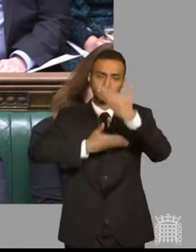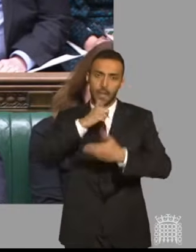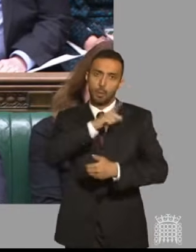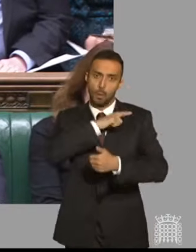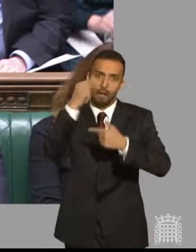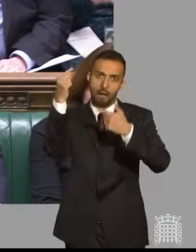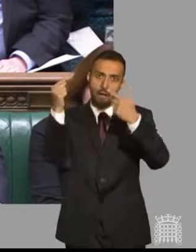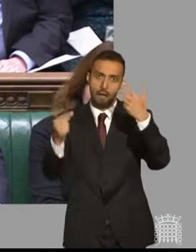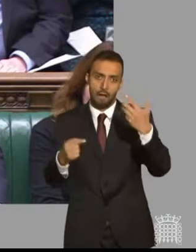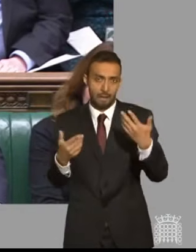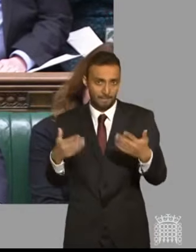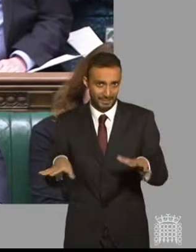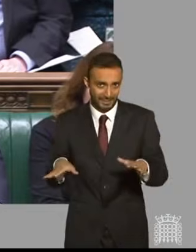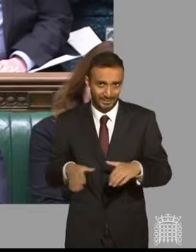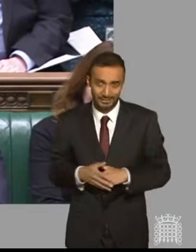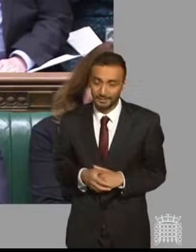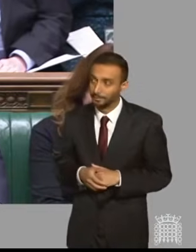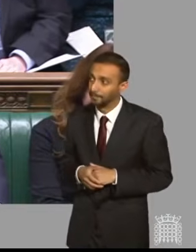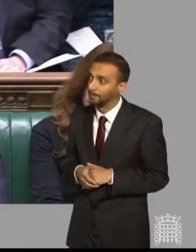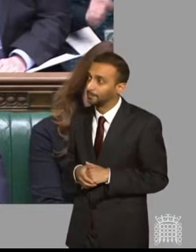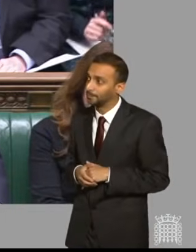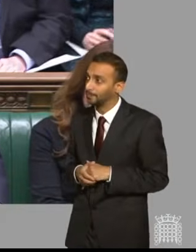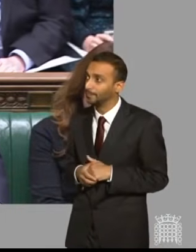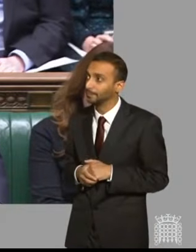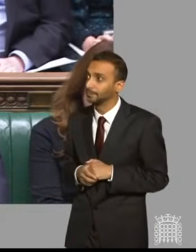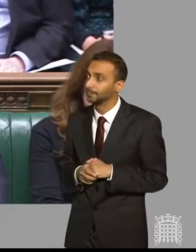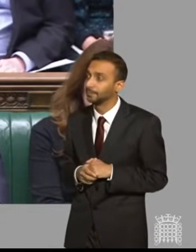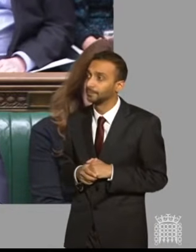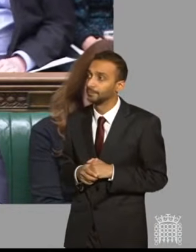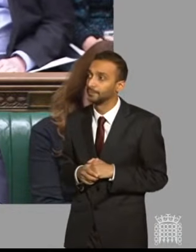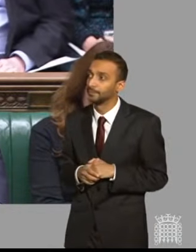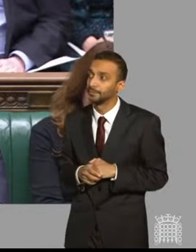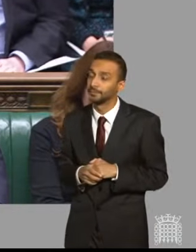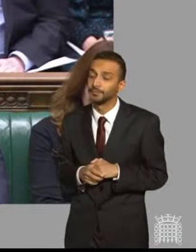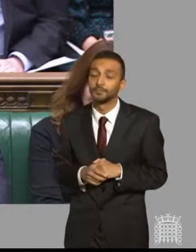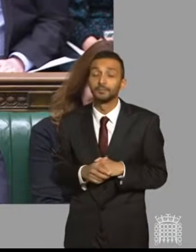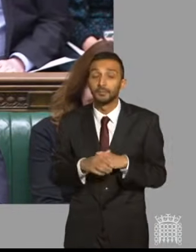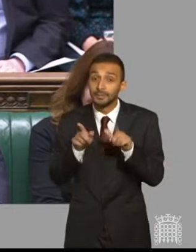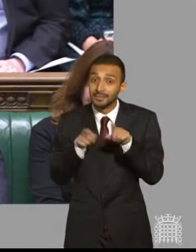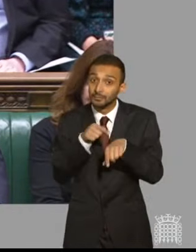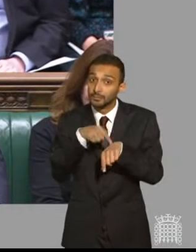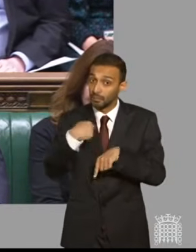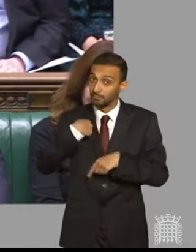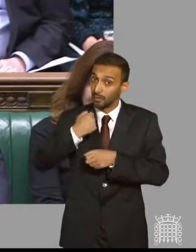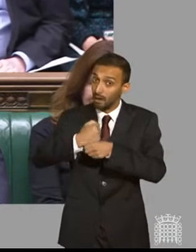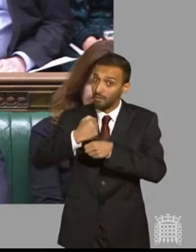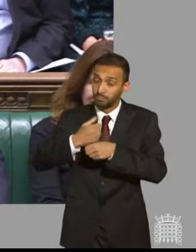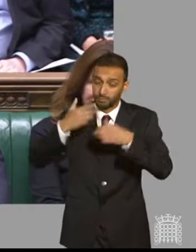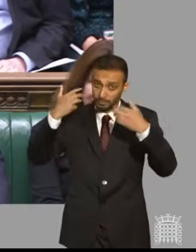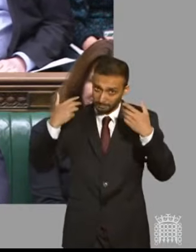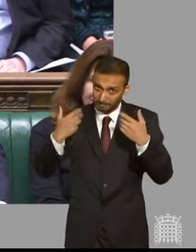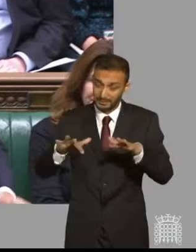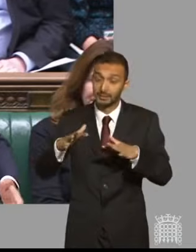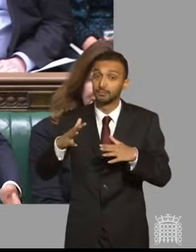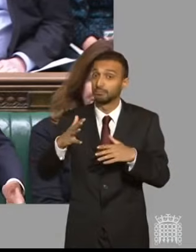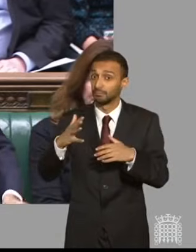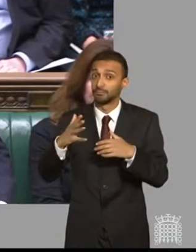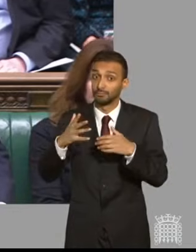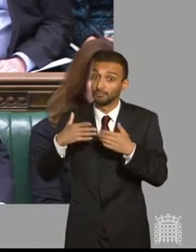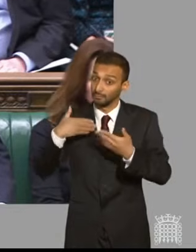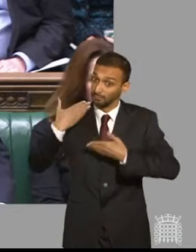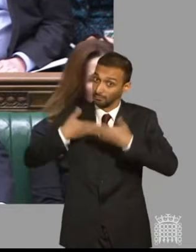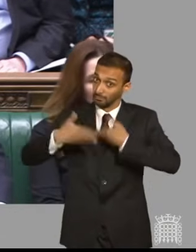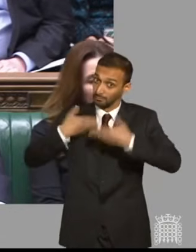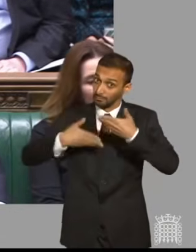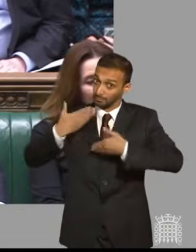ensure that victims of the Horizon scandal do receive compensation as swiftly as possible and in full. Making sure